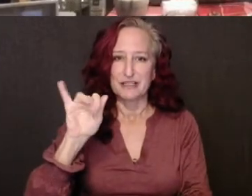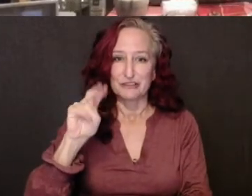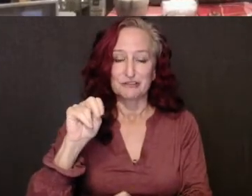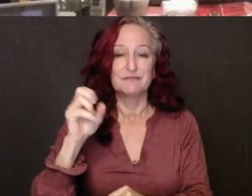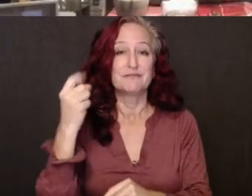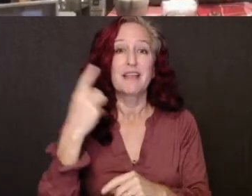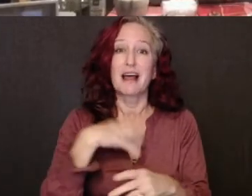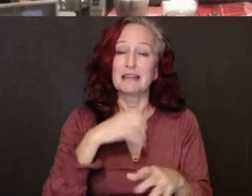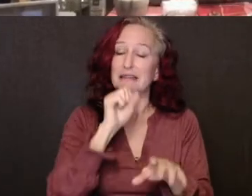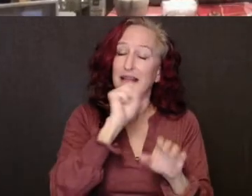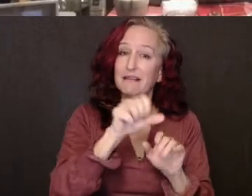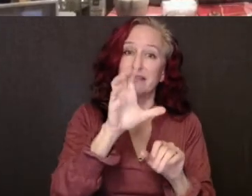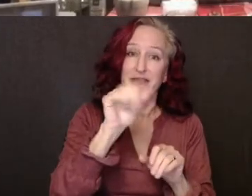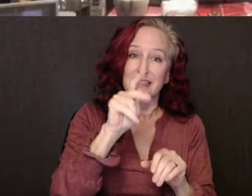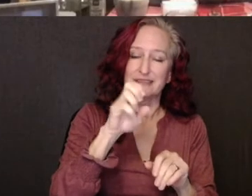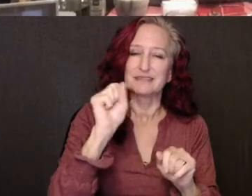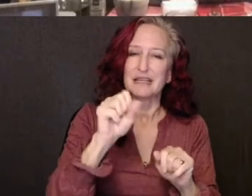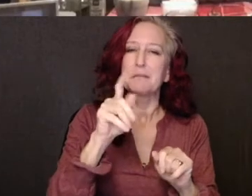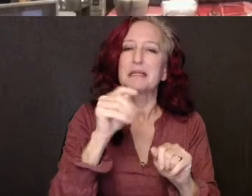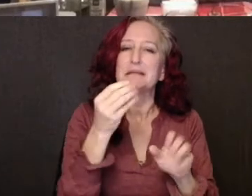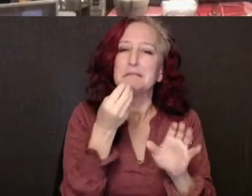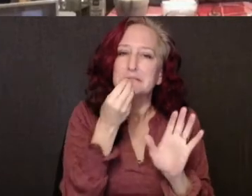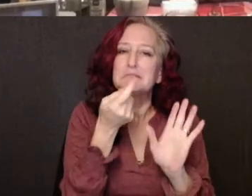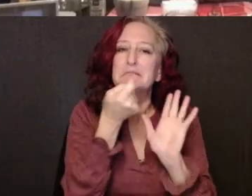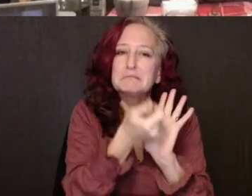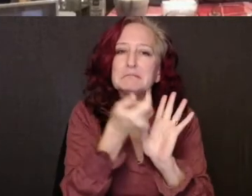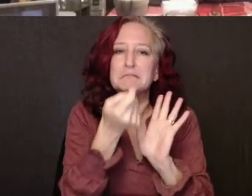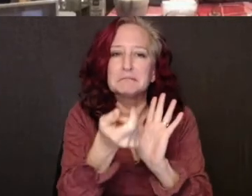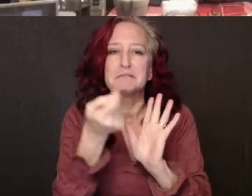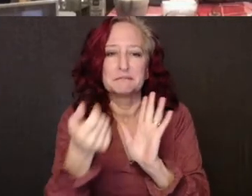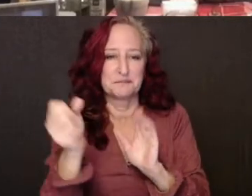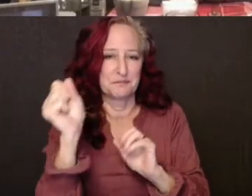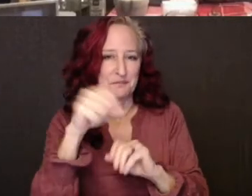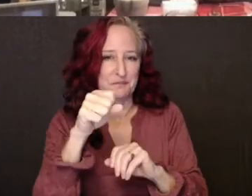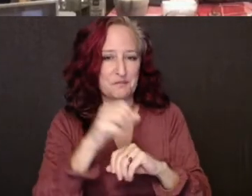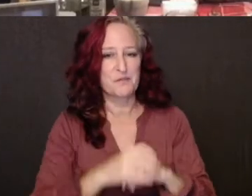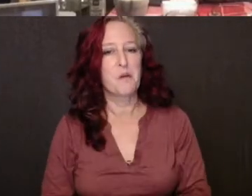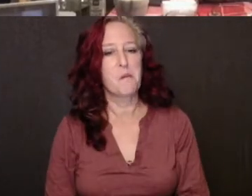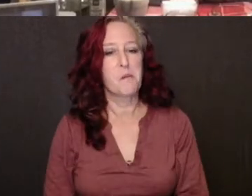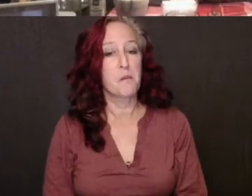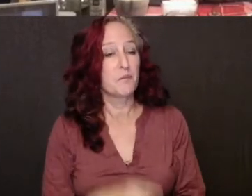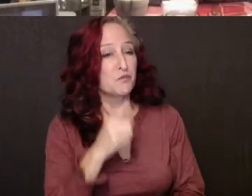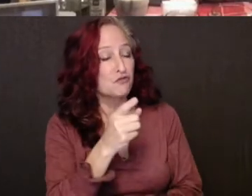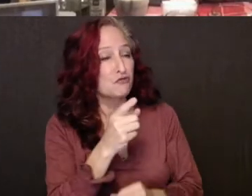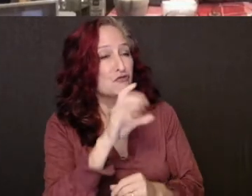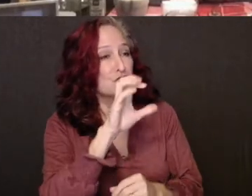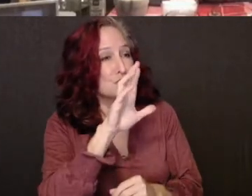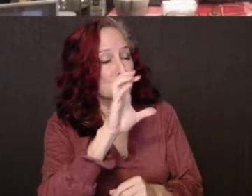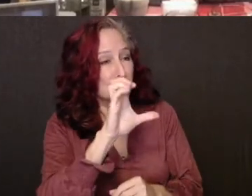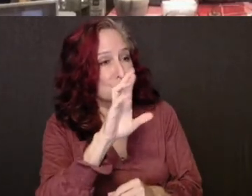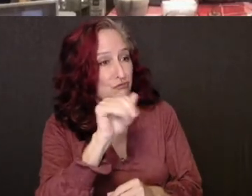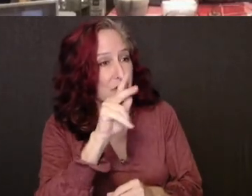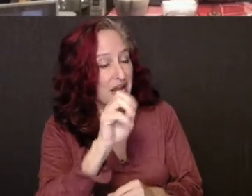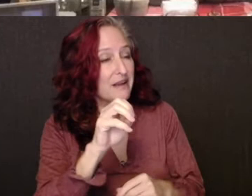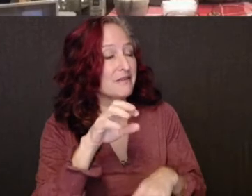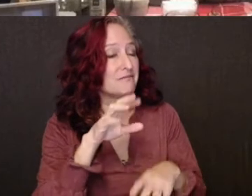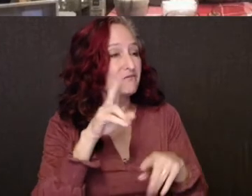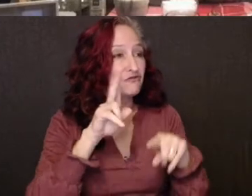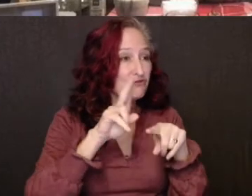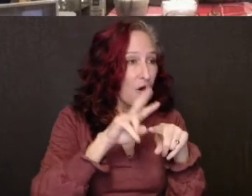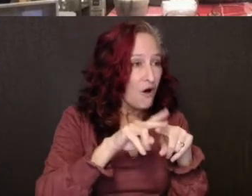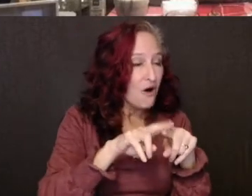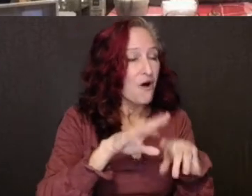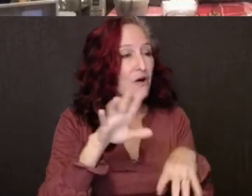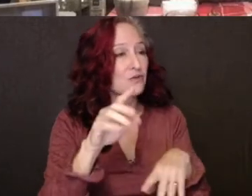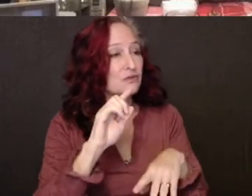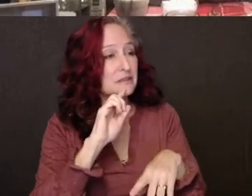just for my own sanity. There was a point during the pandemic when I was just overloading on my